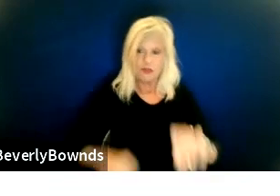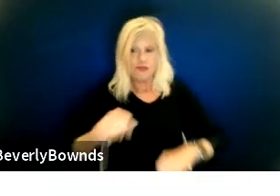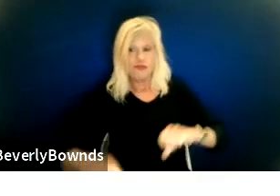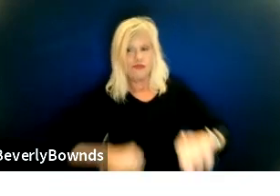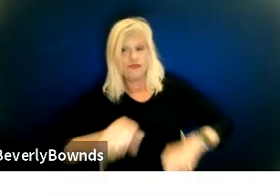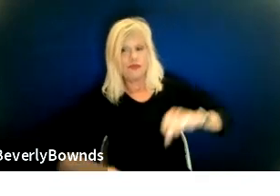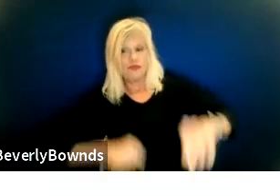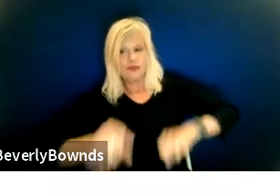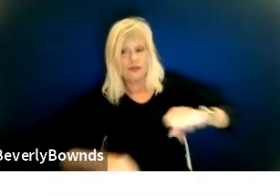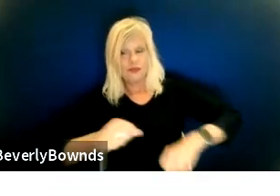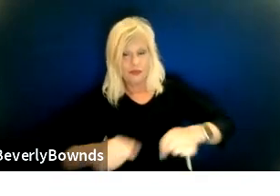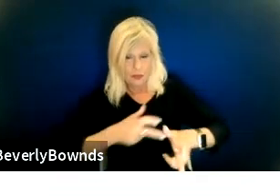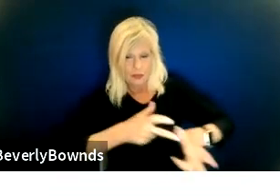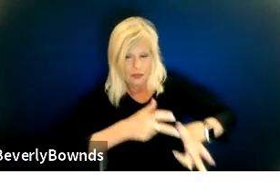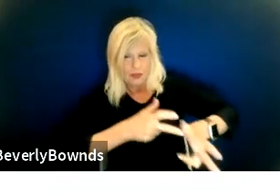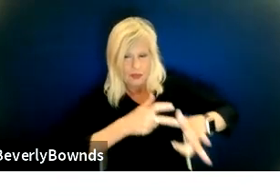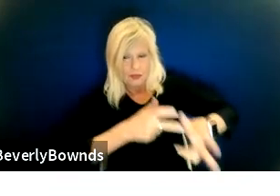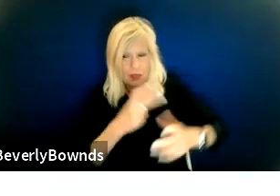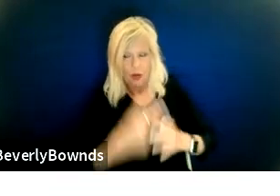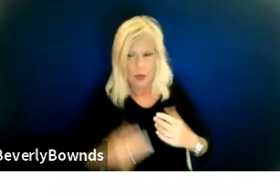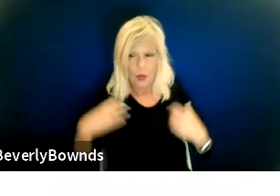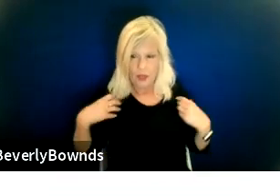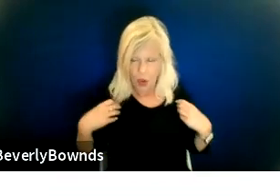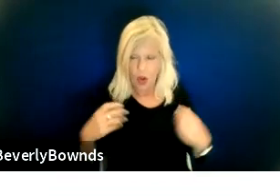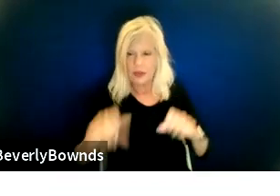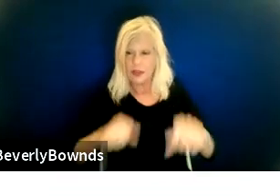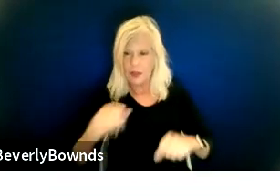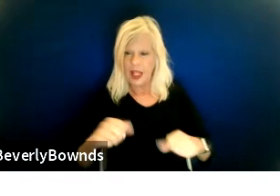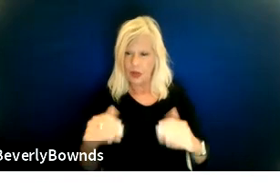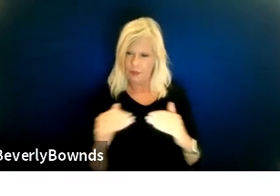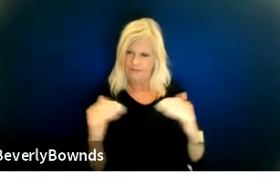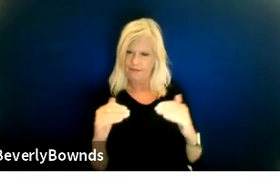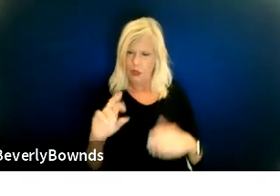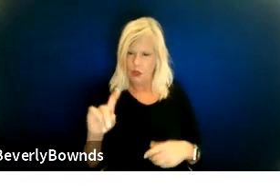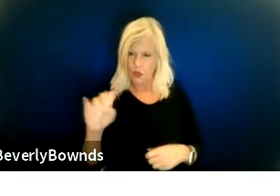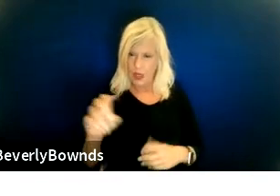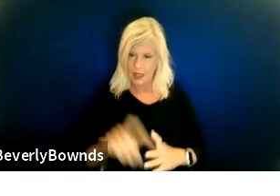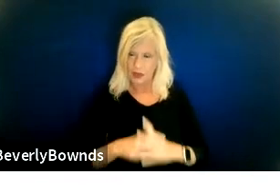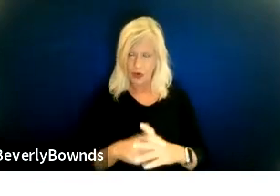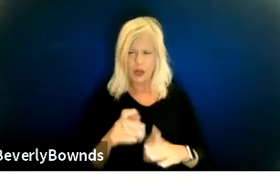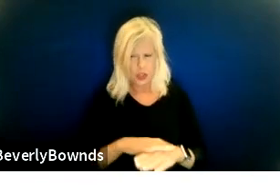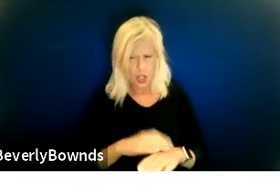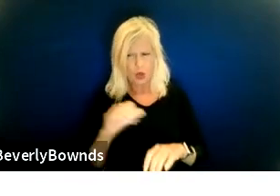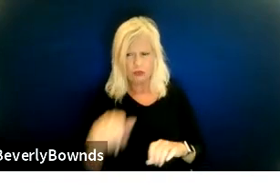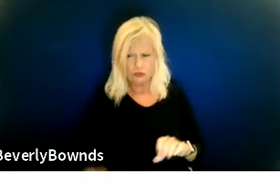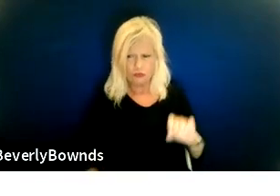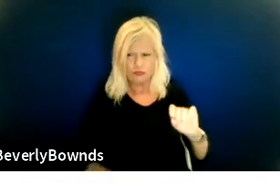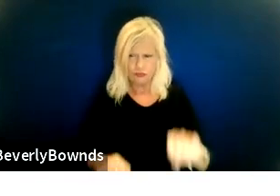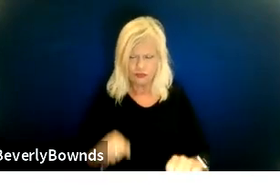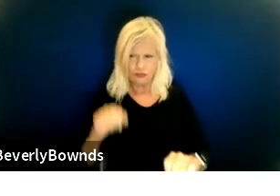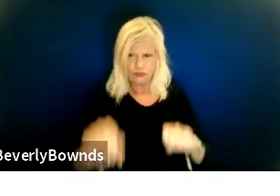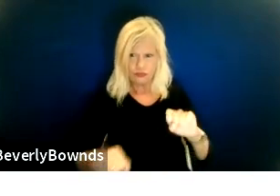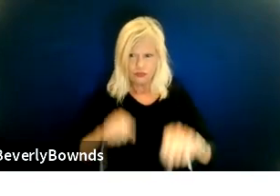to figure out how to get both arms to pedal at a similar rate, starting at very slow RPMs and then progressing